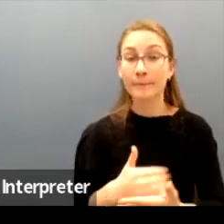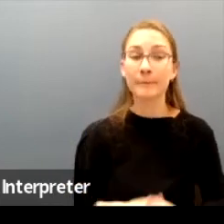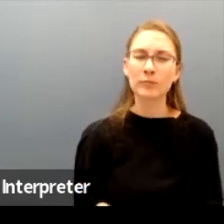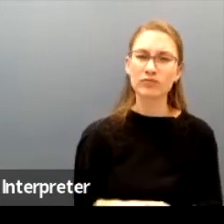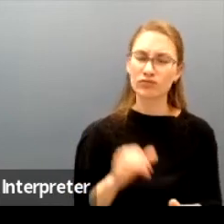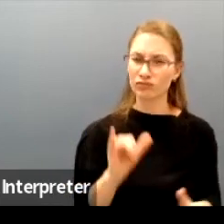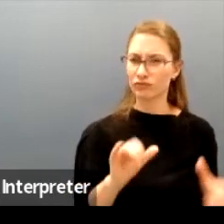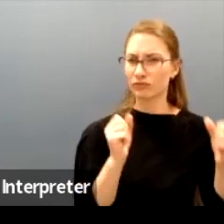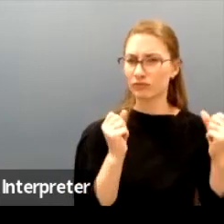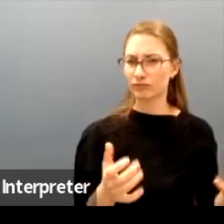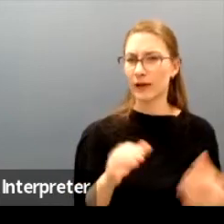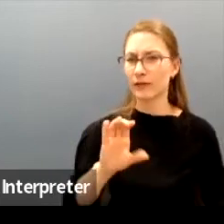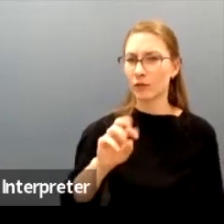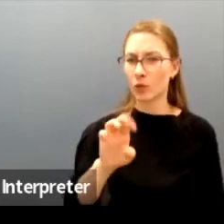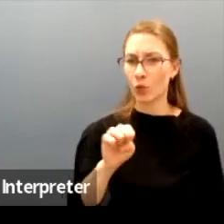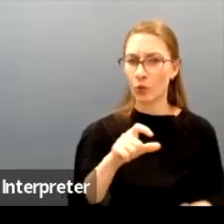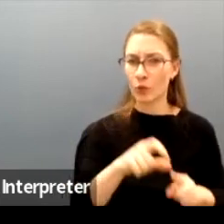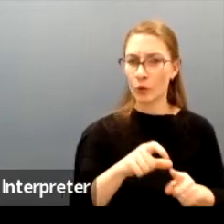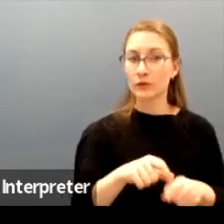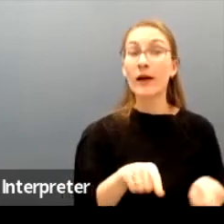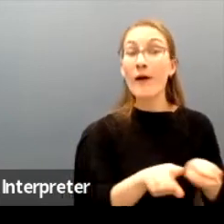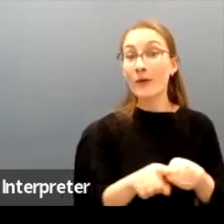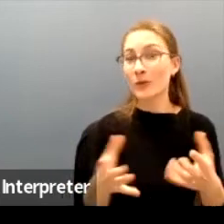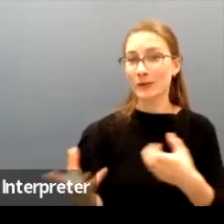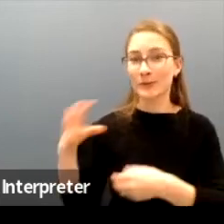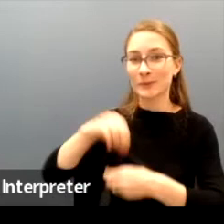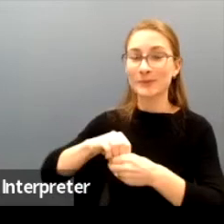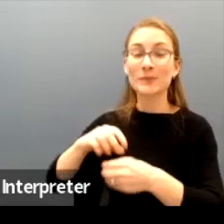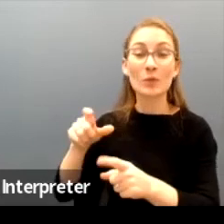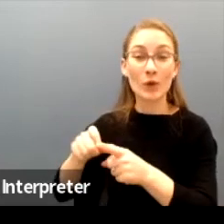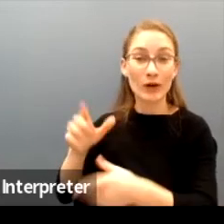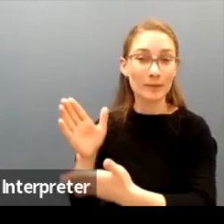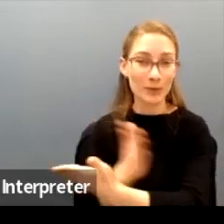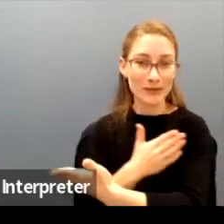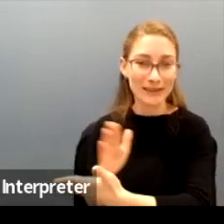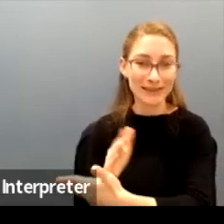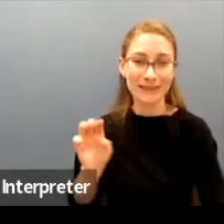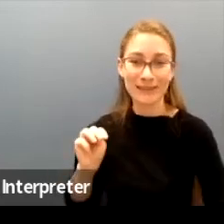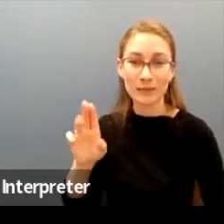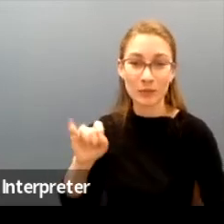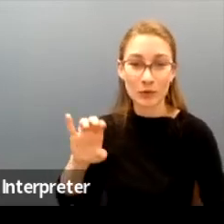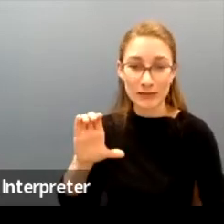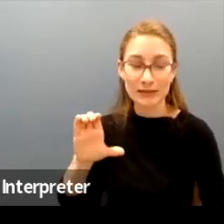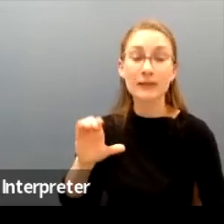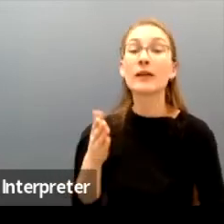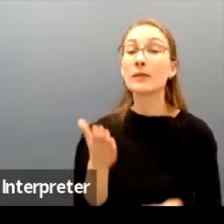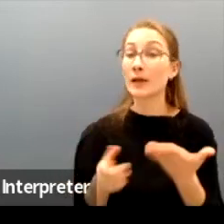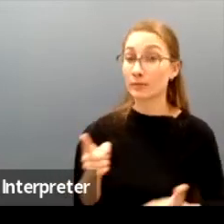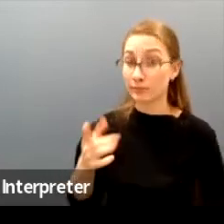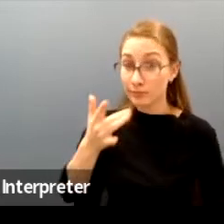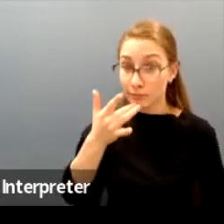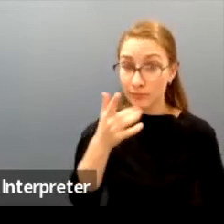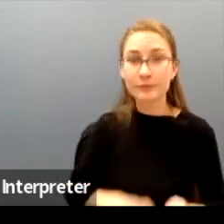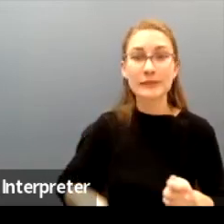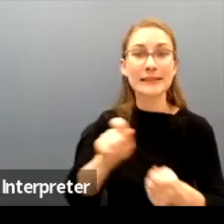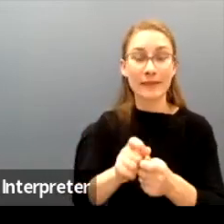that I included for Snoopy, but I also wanted to make sure I included music because we know that he really likes music, but maybe he likes a specific artist. We can also always add